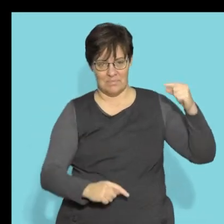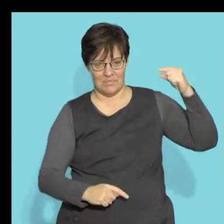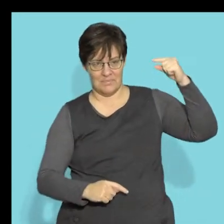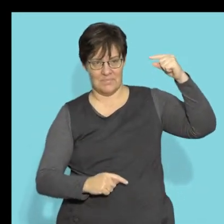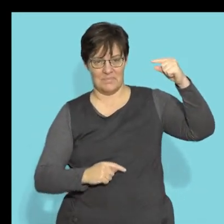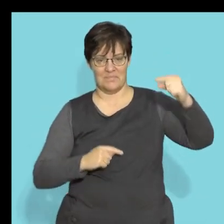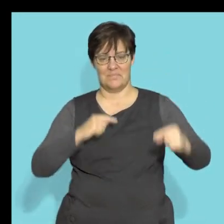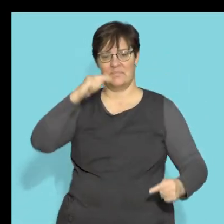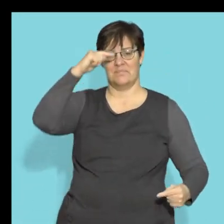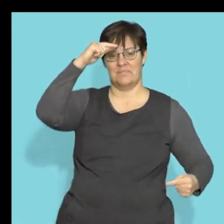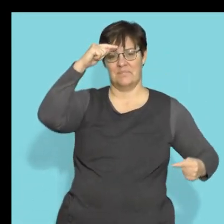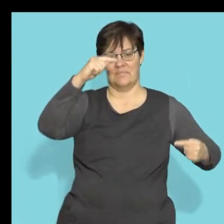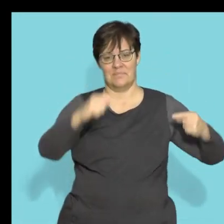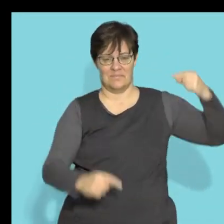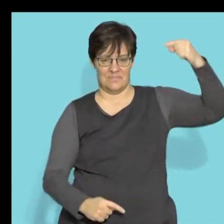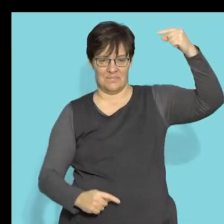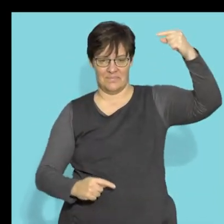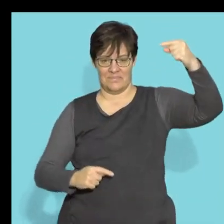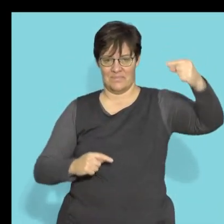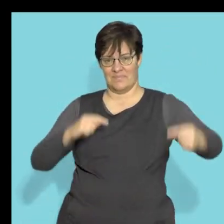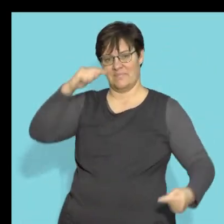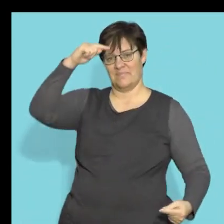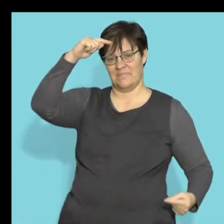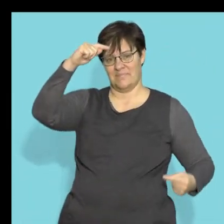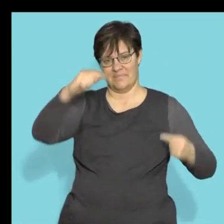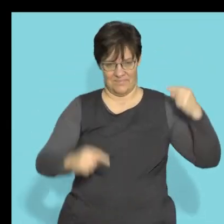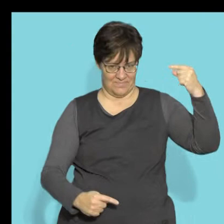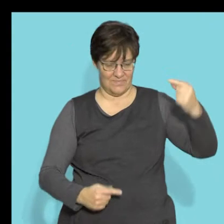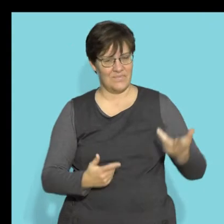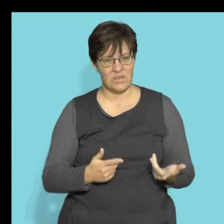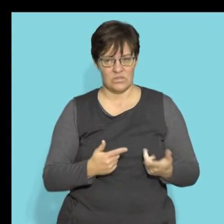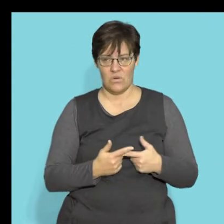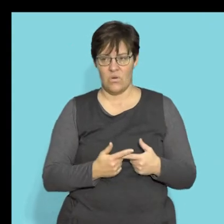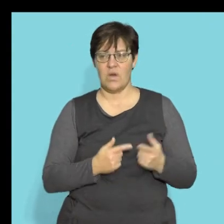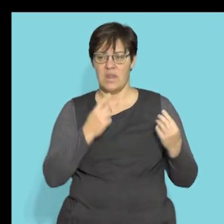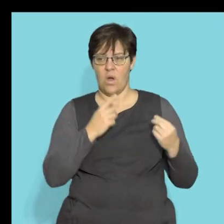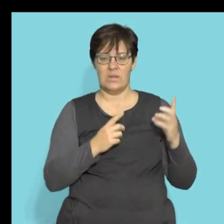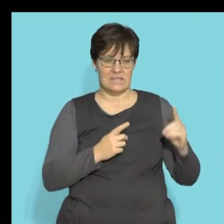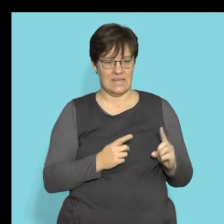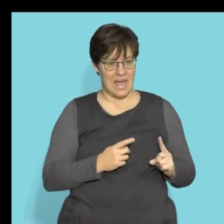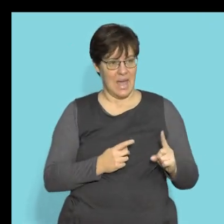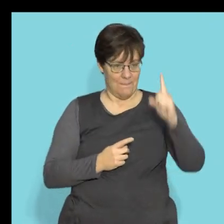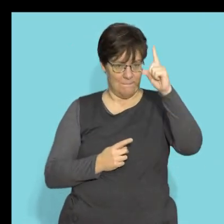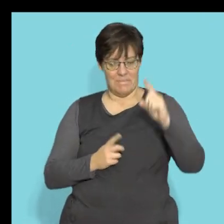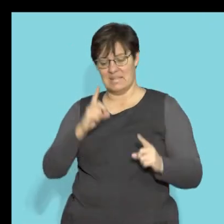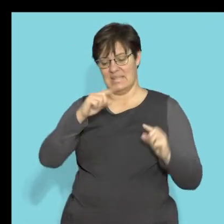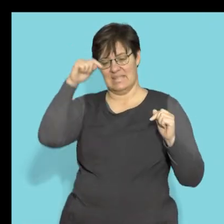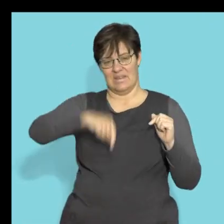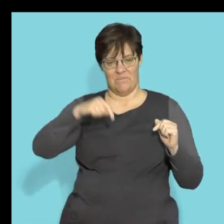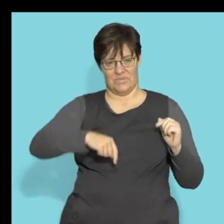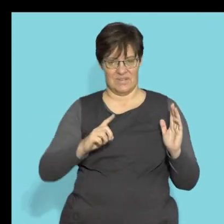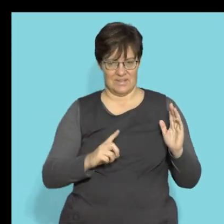where A has moved up because it was moving in that direction, and D has moved a little bit